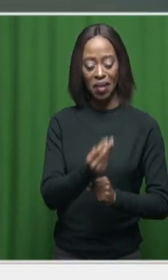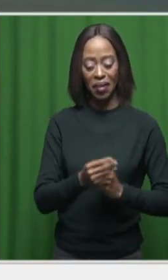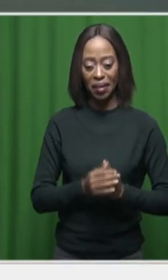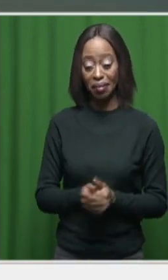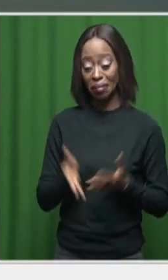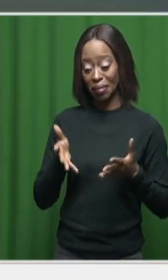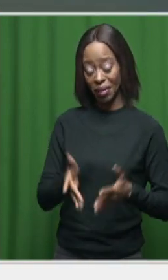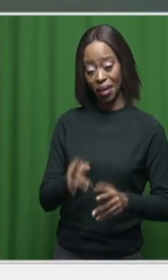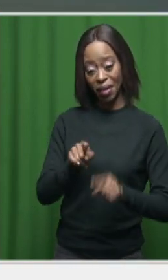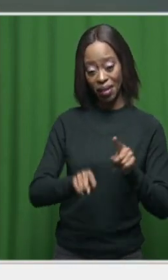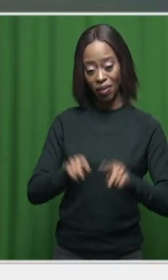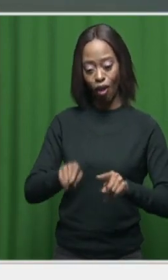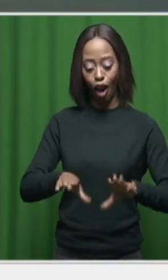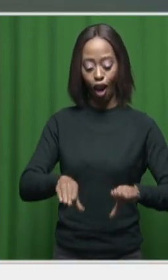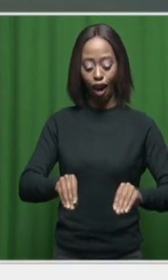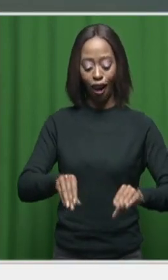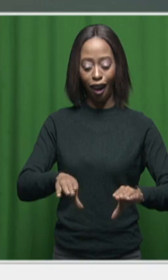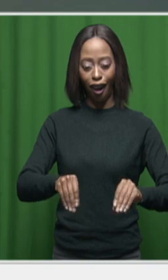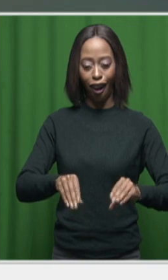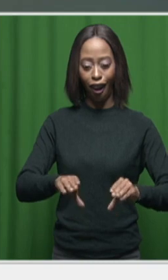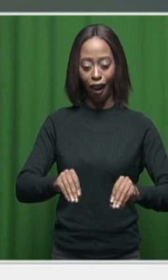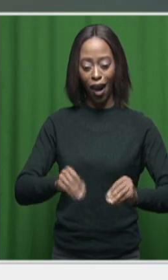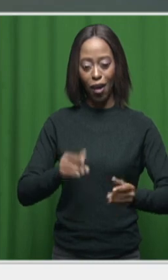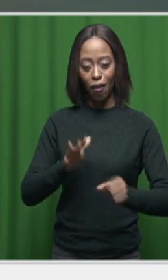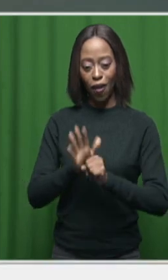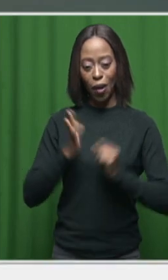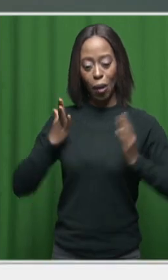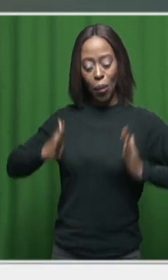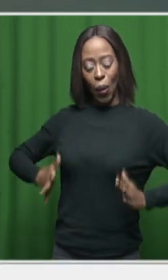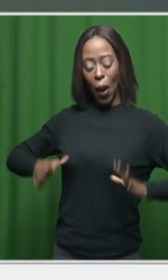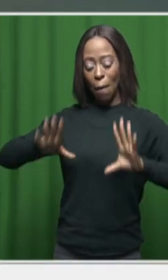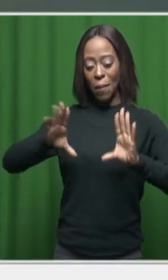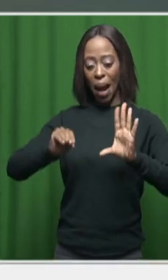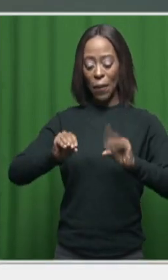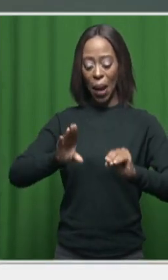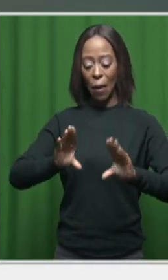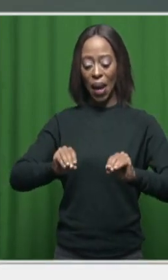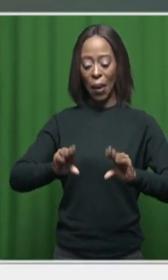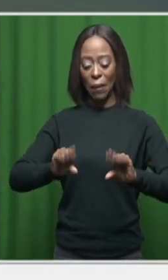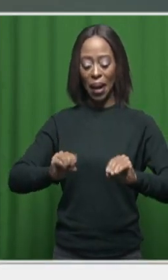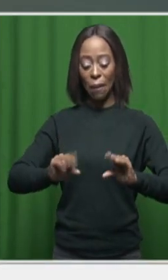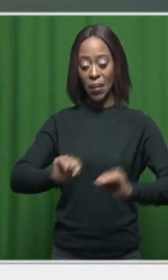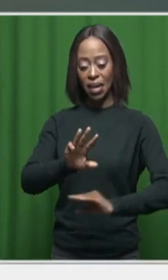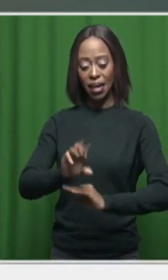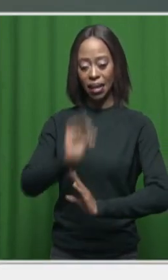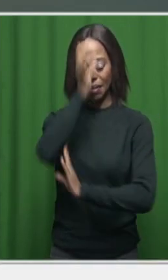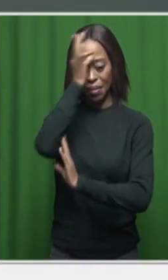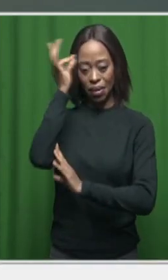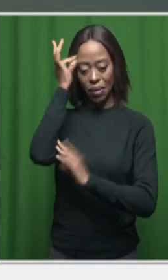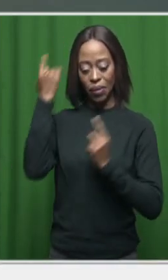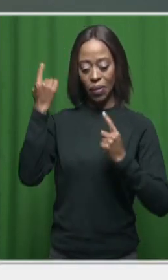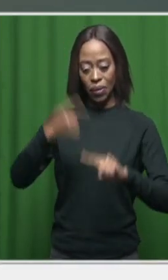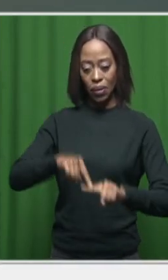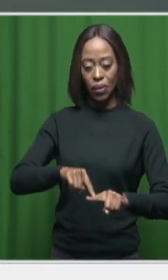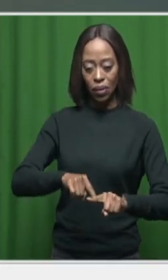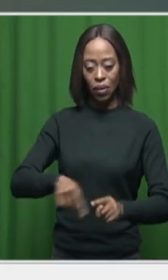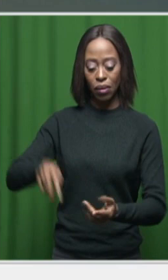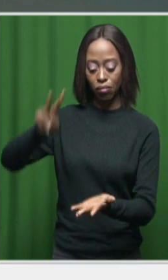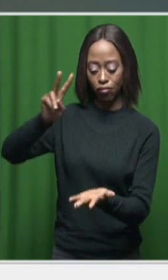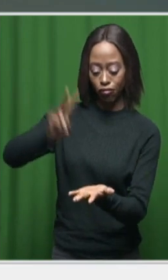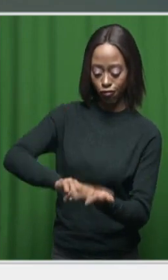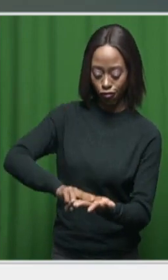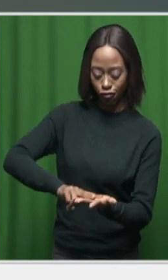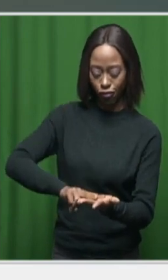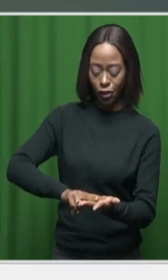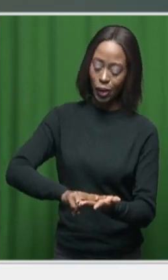have different types of massages, which is full body massage. That one is 90 minutes. When you came here, you lie on your